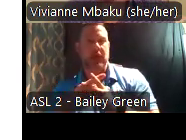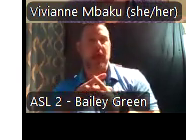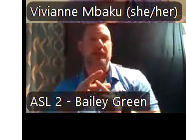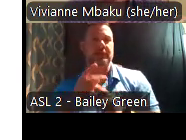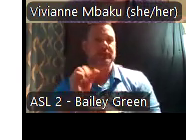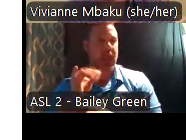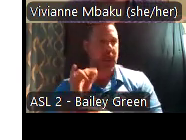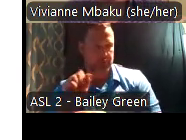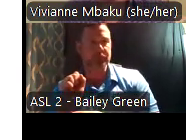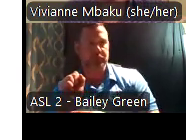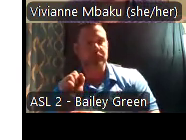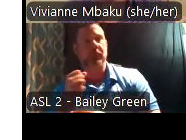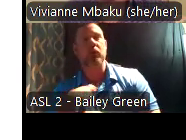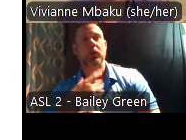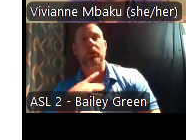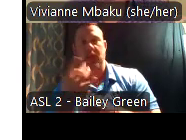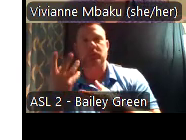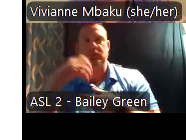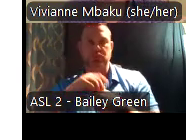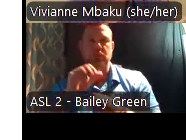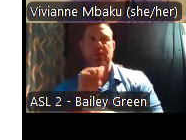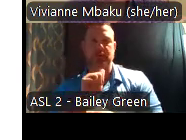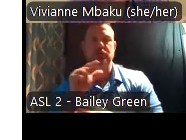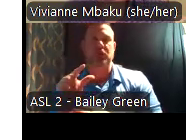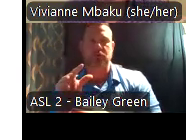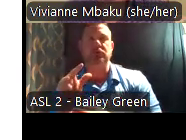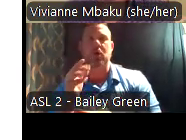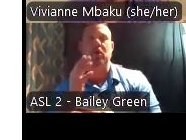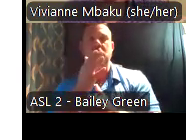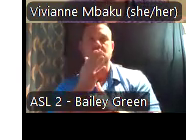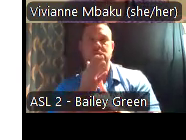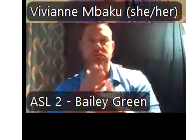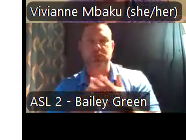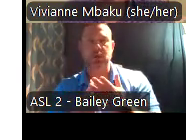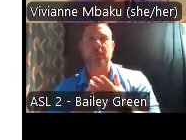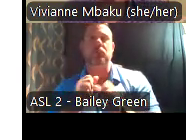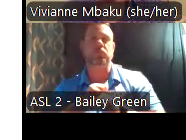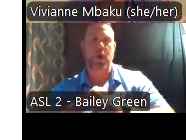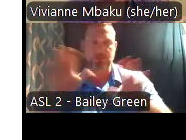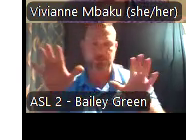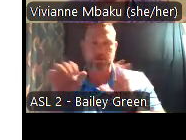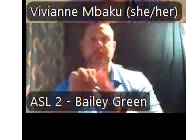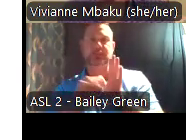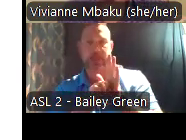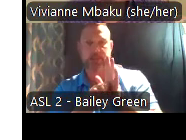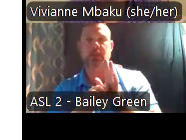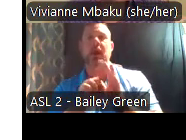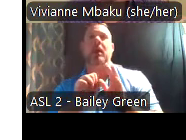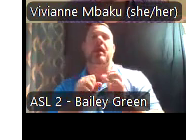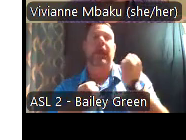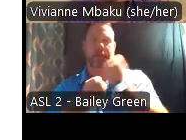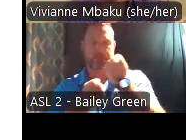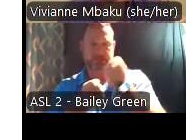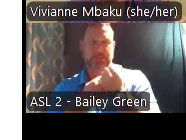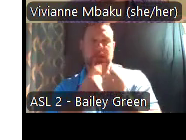scammers. And we would like to engage with the Attorney General's office on some widespread statewide advocacy on